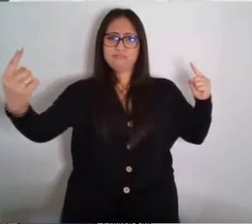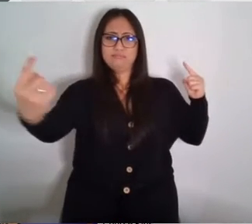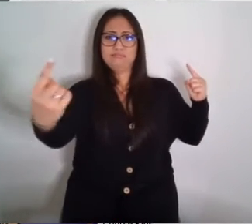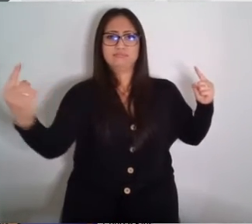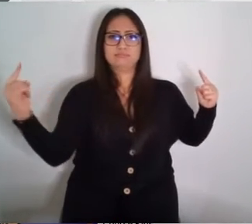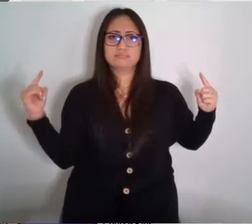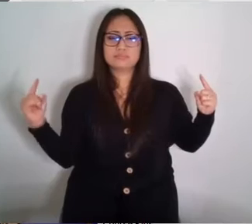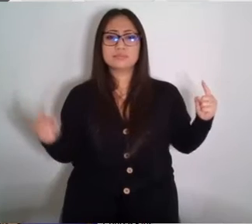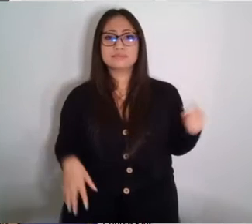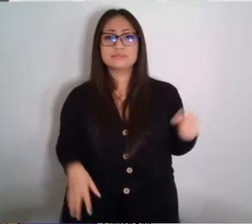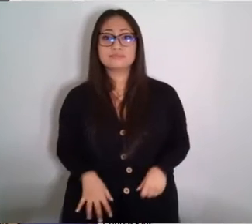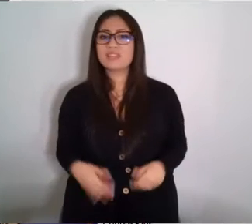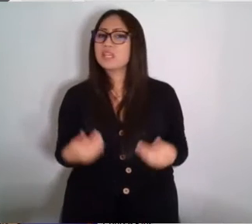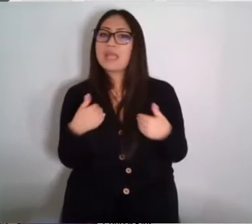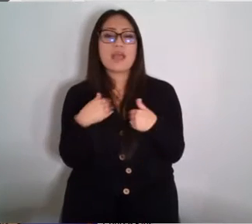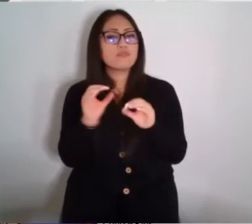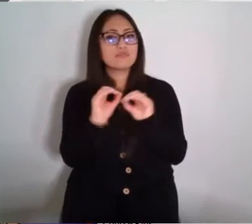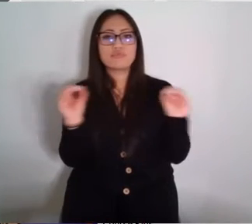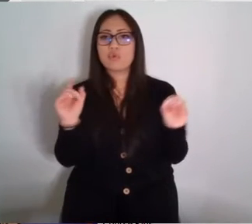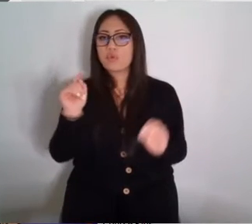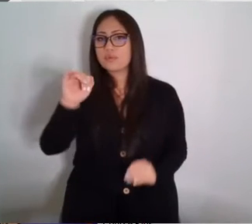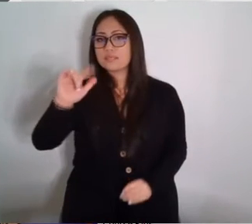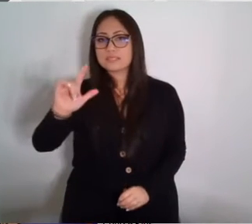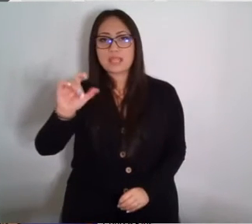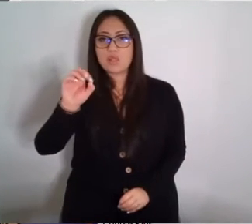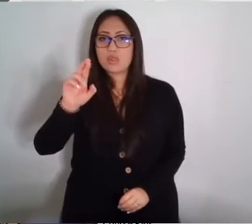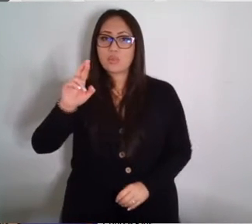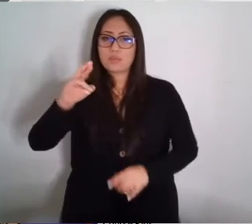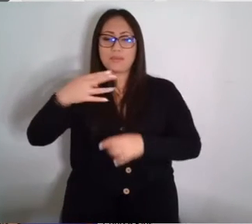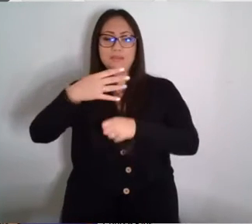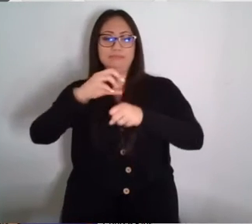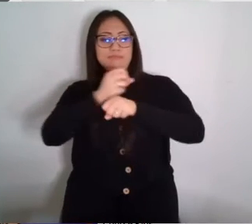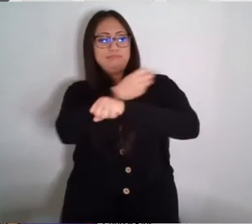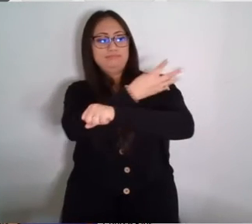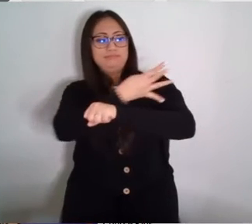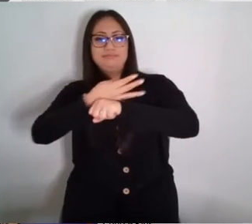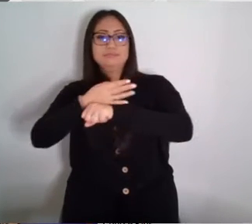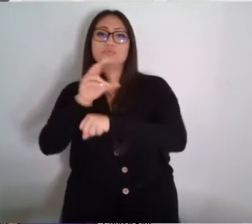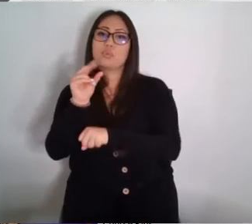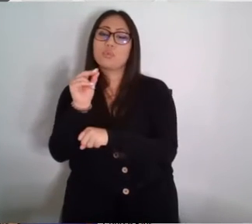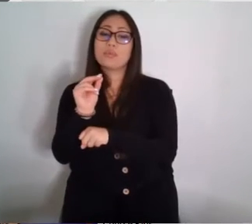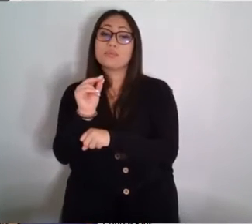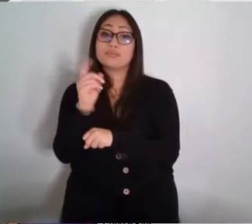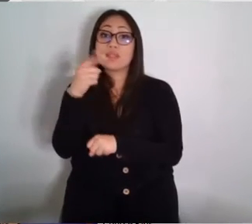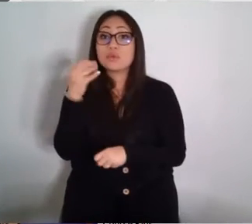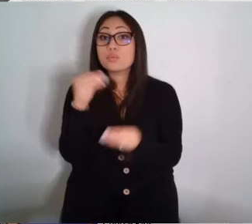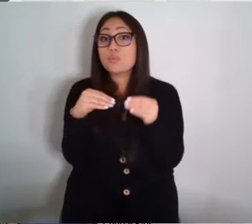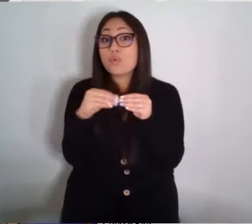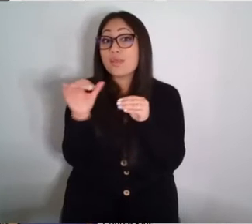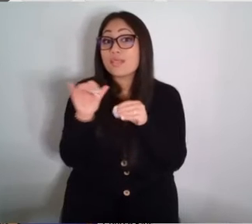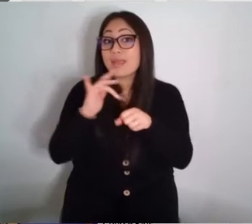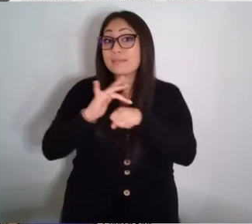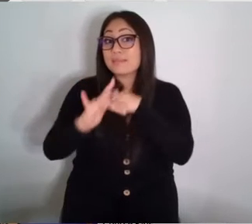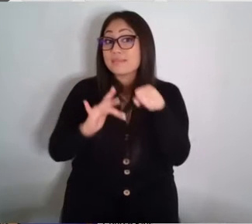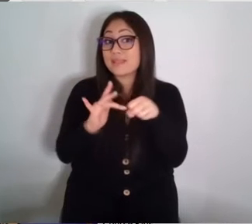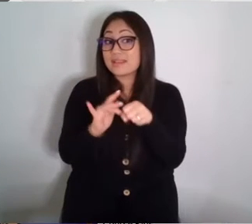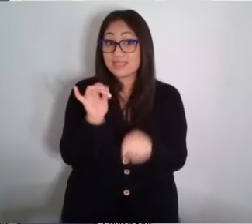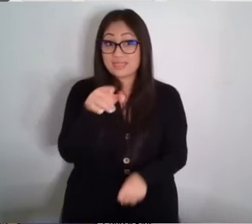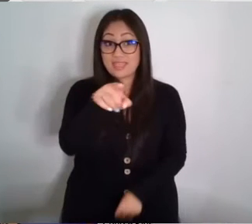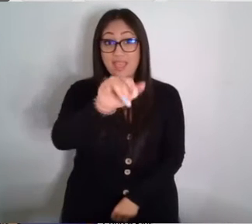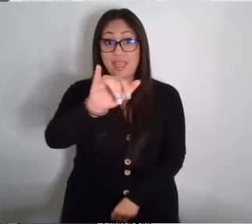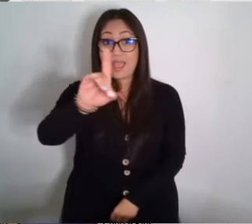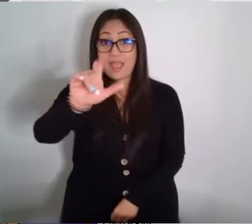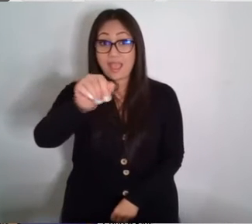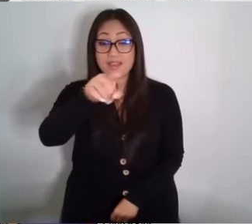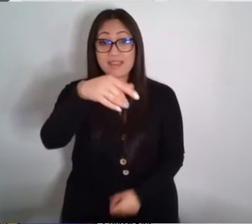have fuzzy outlines or tails. Actually, they look a lot more like tiny planets. In fact, one famous asteroid named Ida even has its